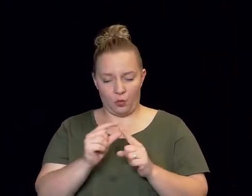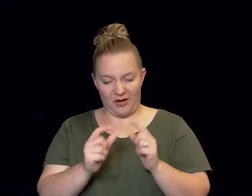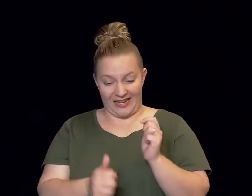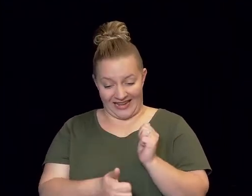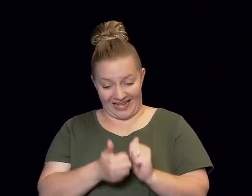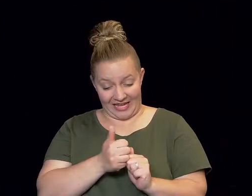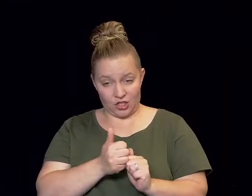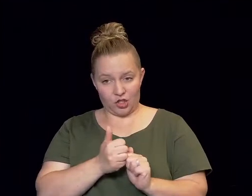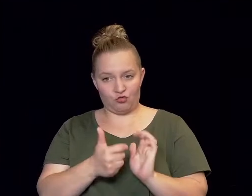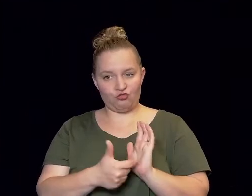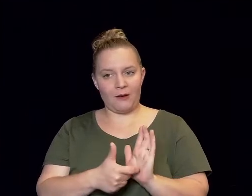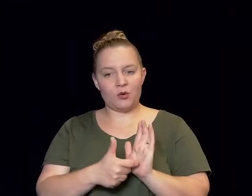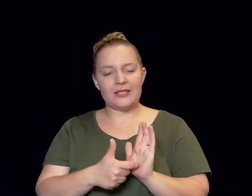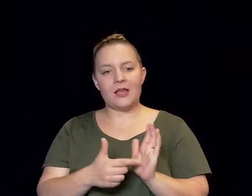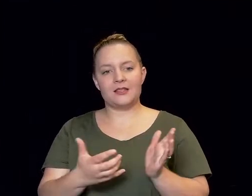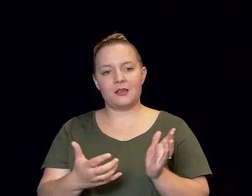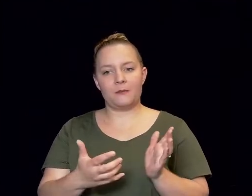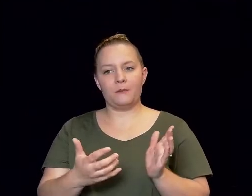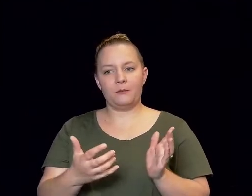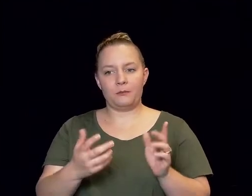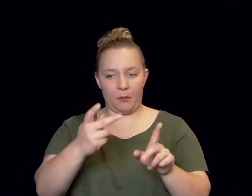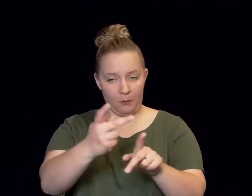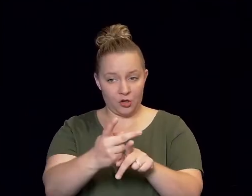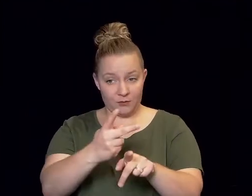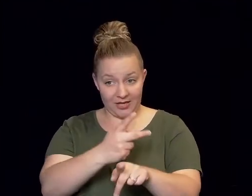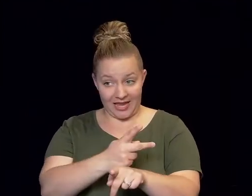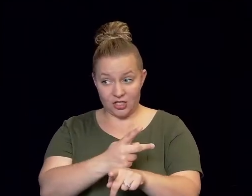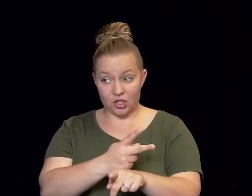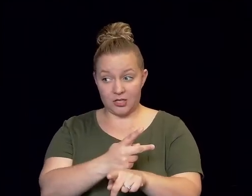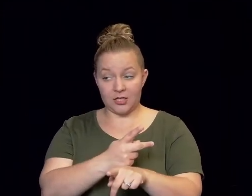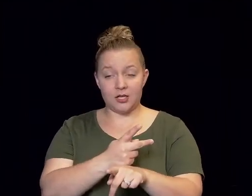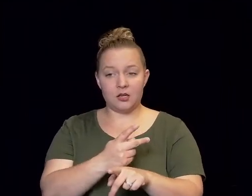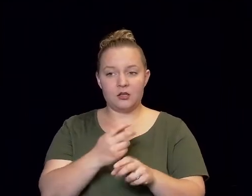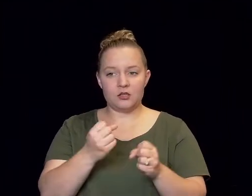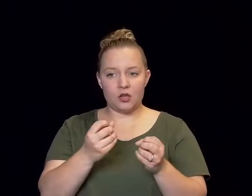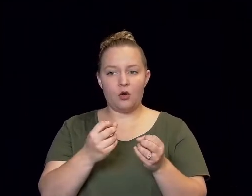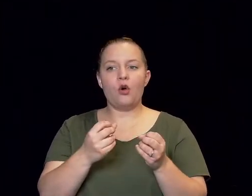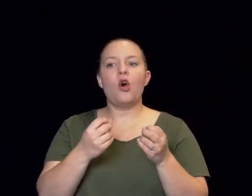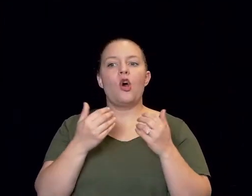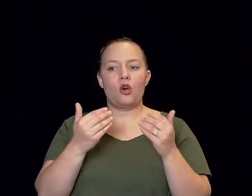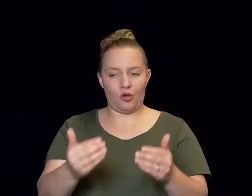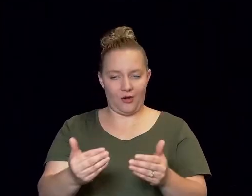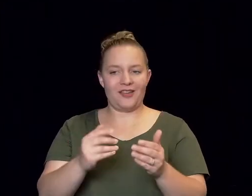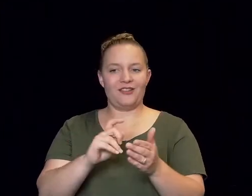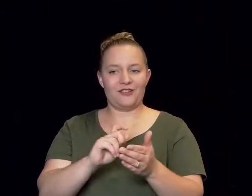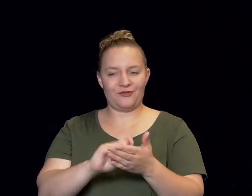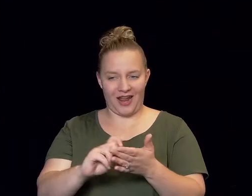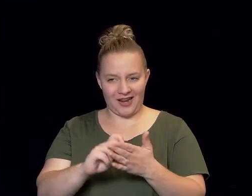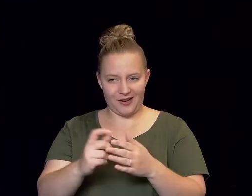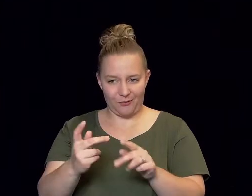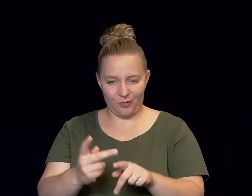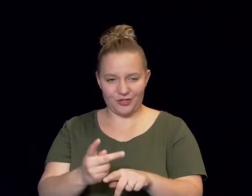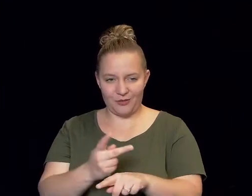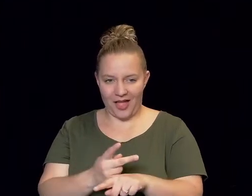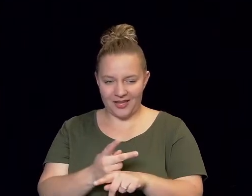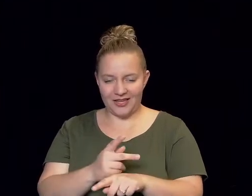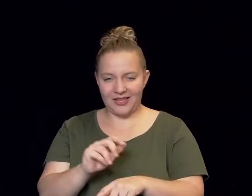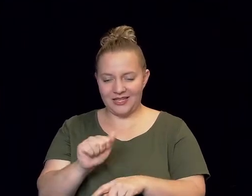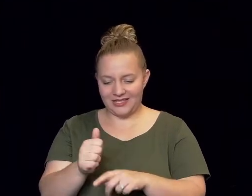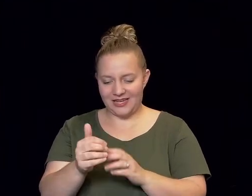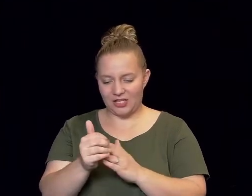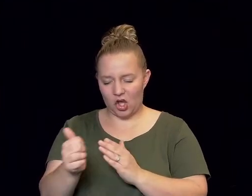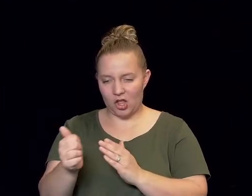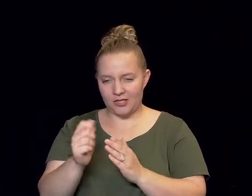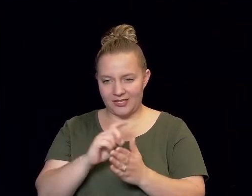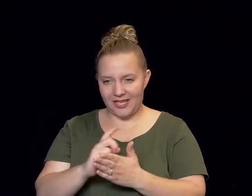each represents multiplication. So go ahead and write to multiply. So $10